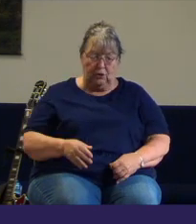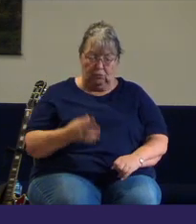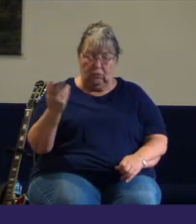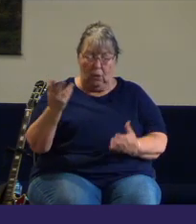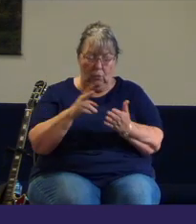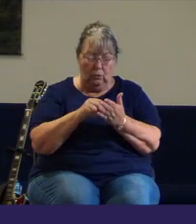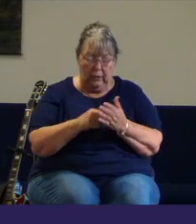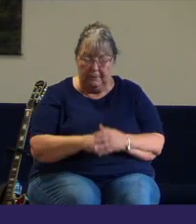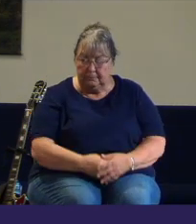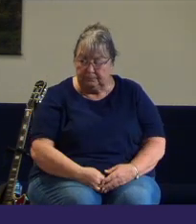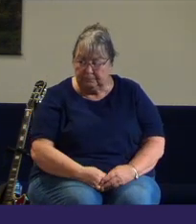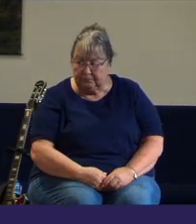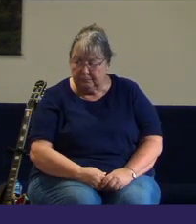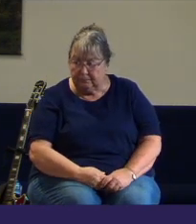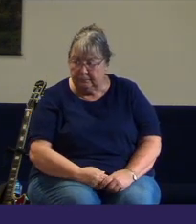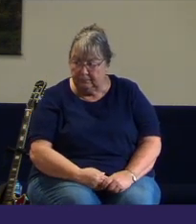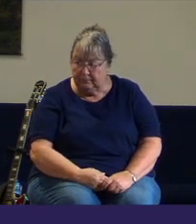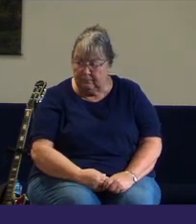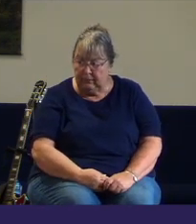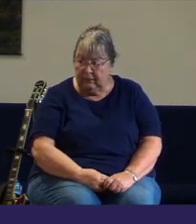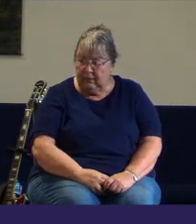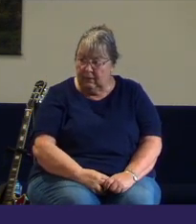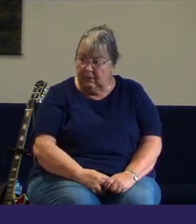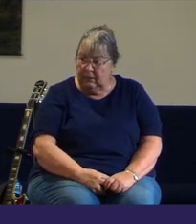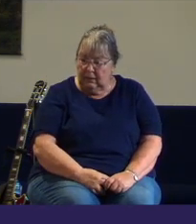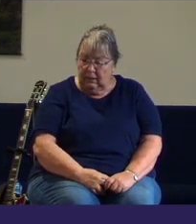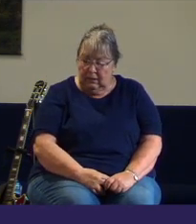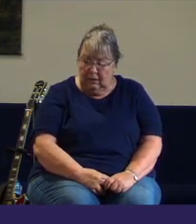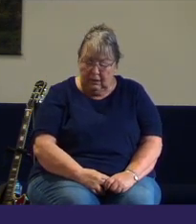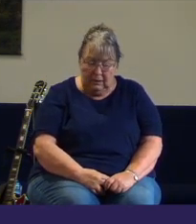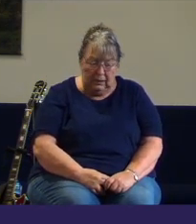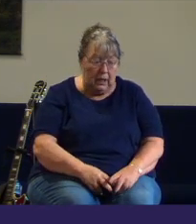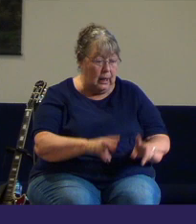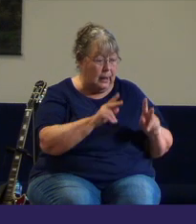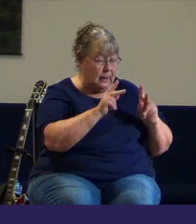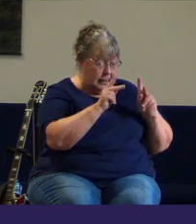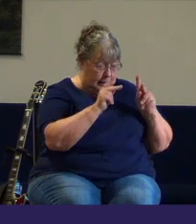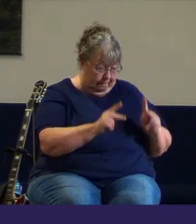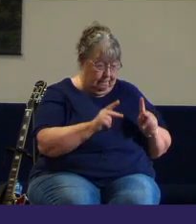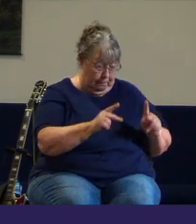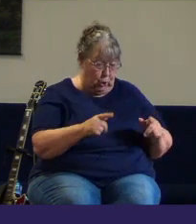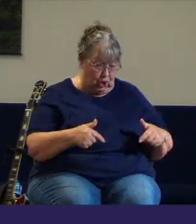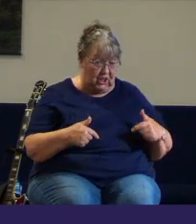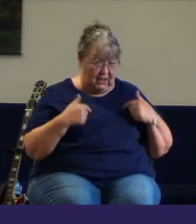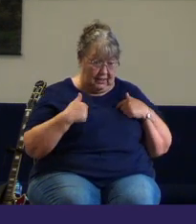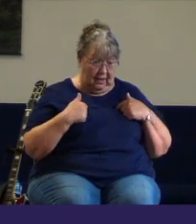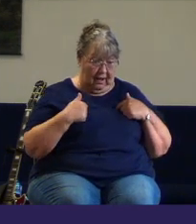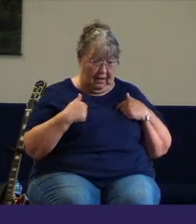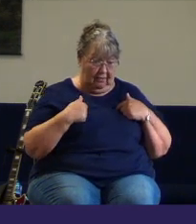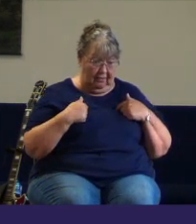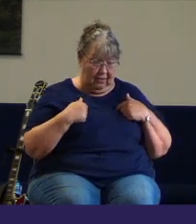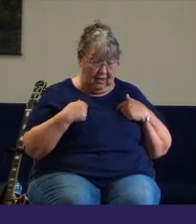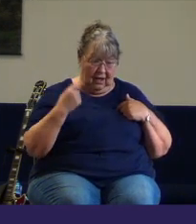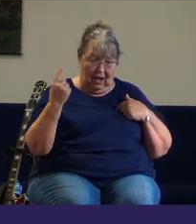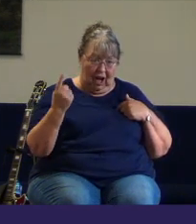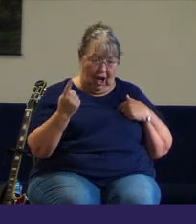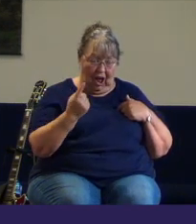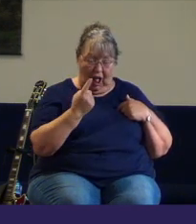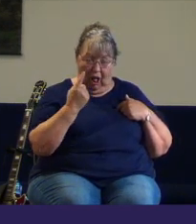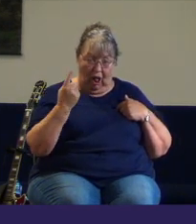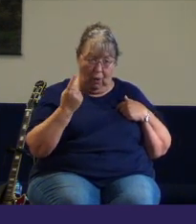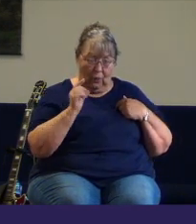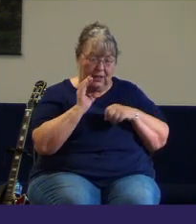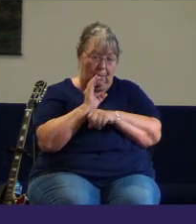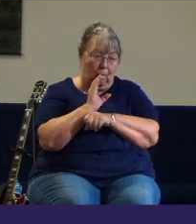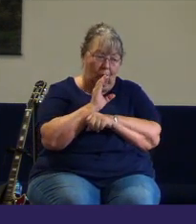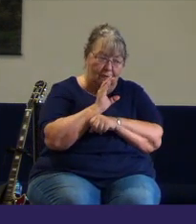what he said. He said, a person's life is always more forcible